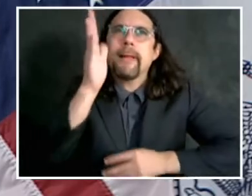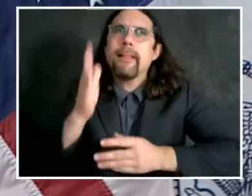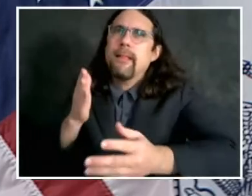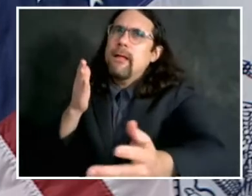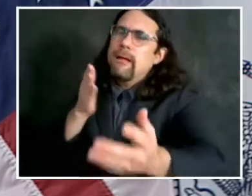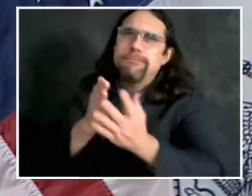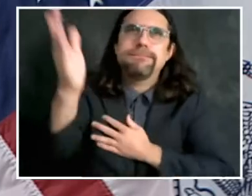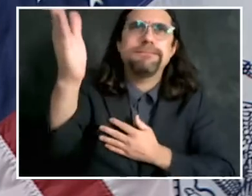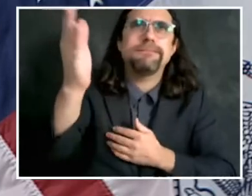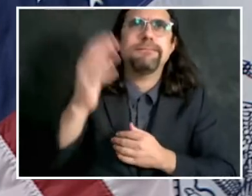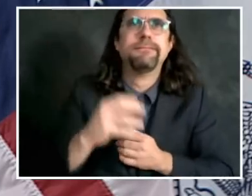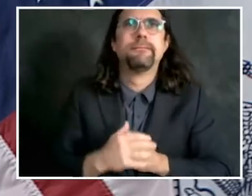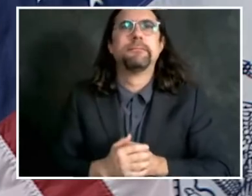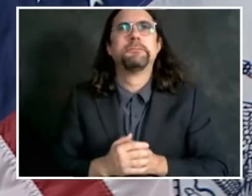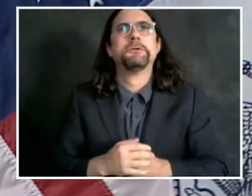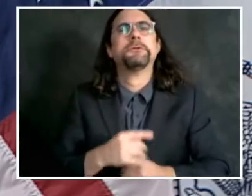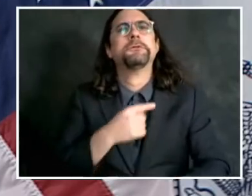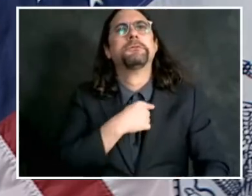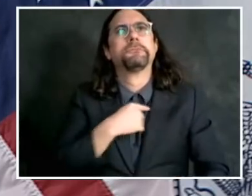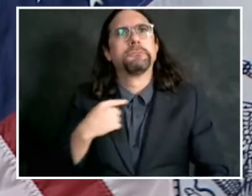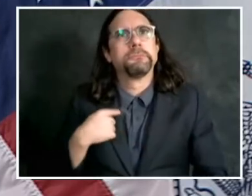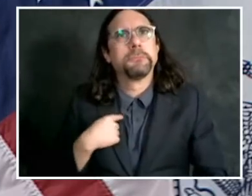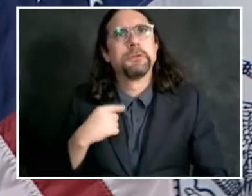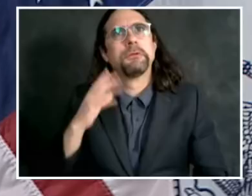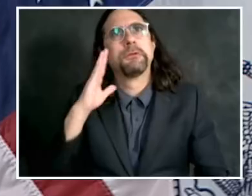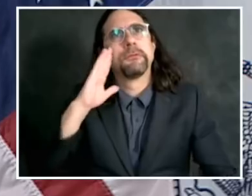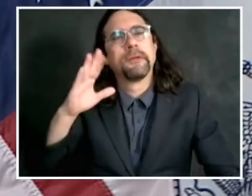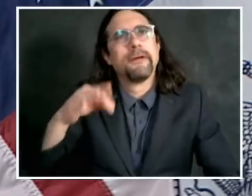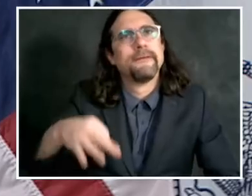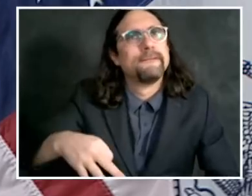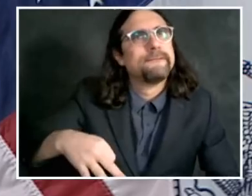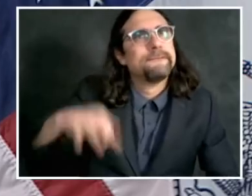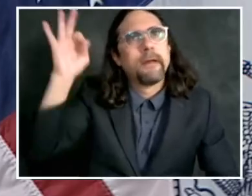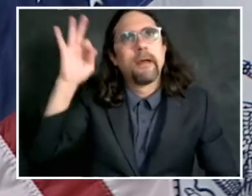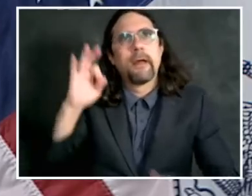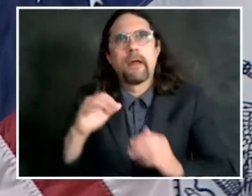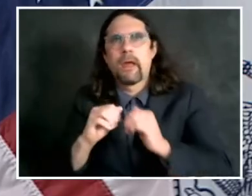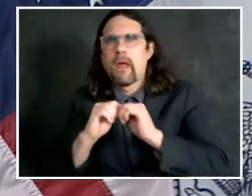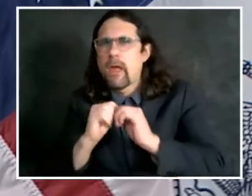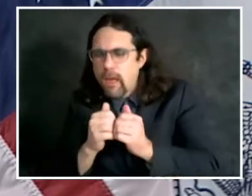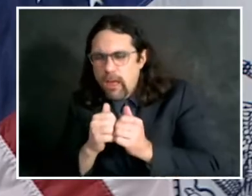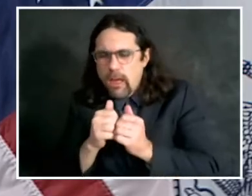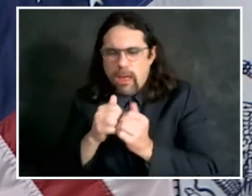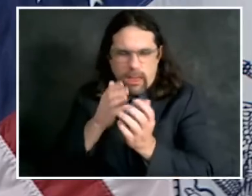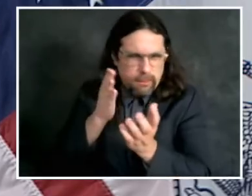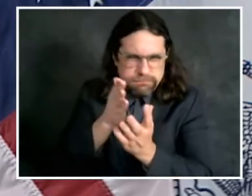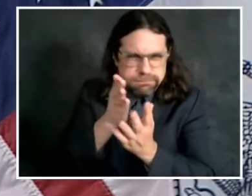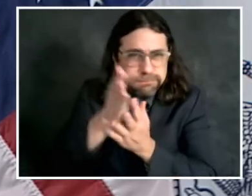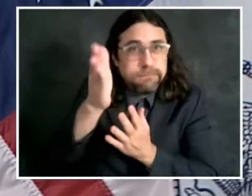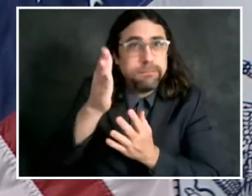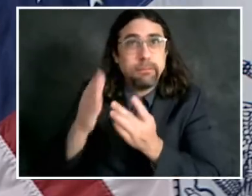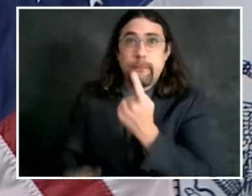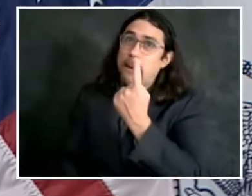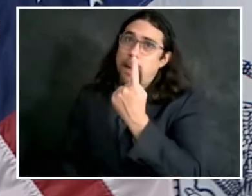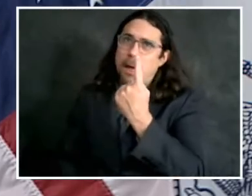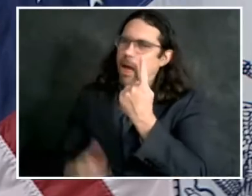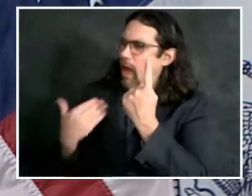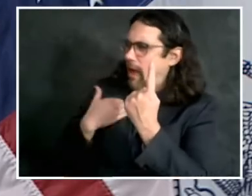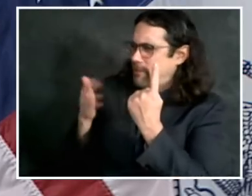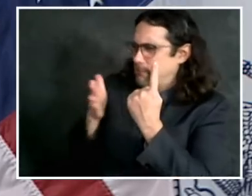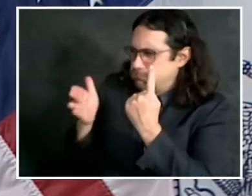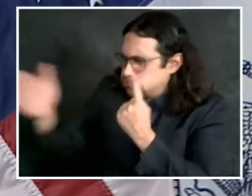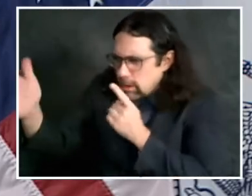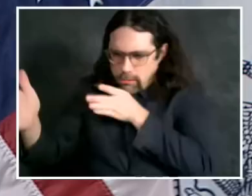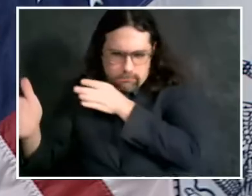expect and help from places we didn't expect. I never would have expected that we would need to seek test